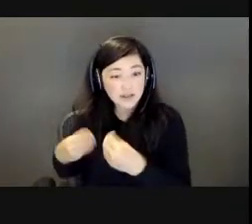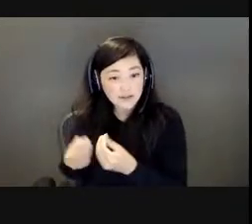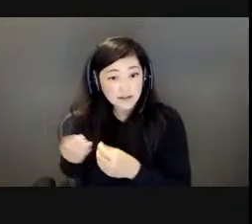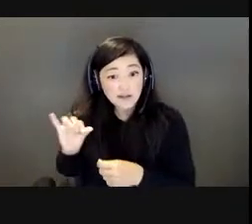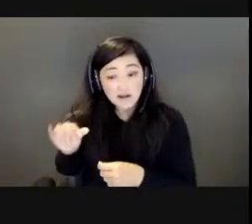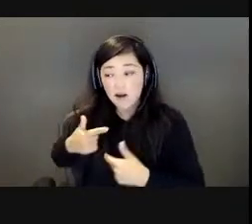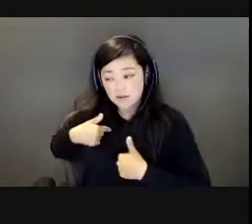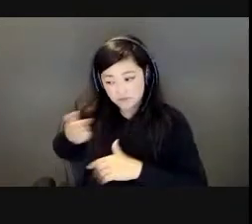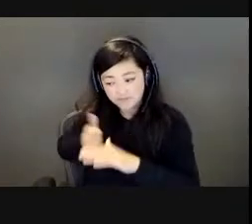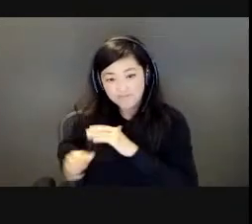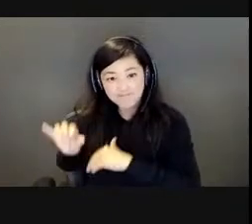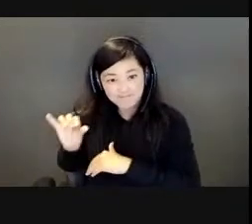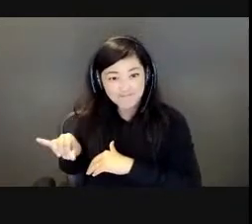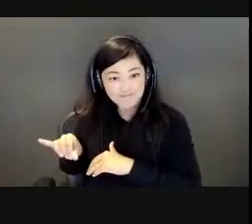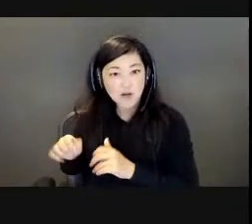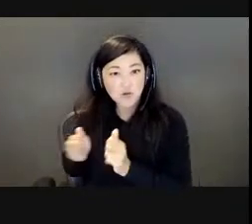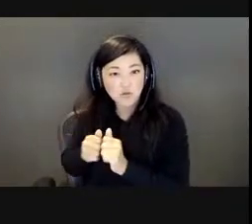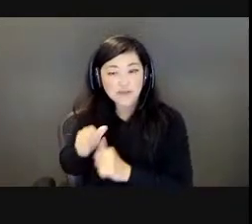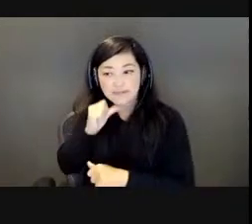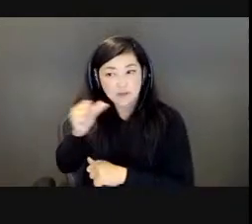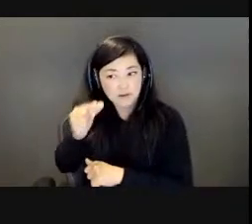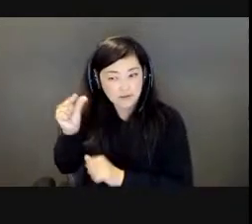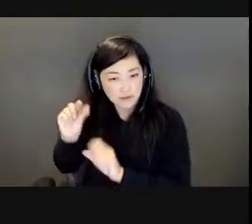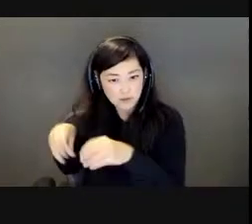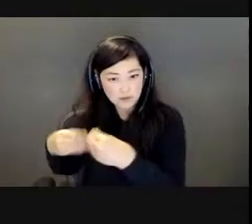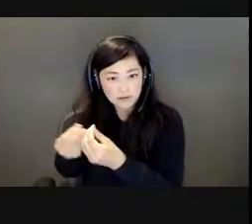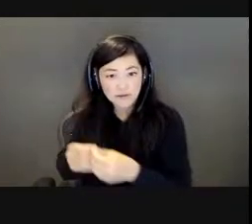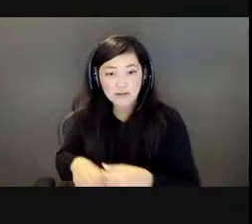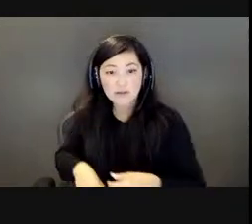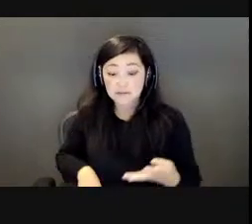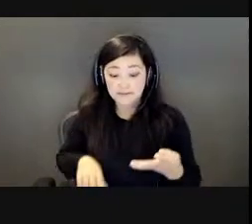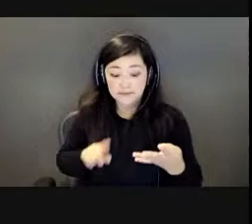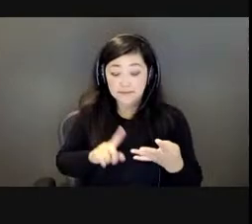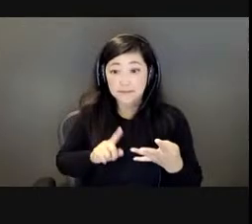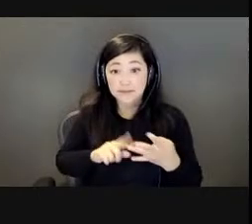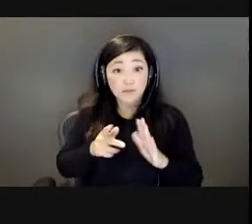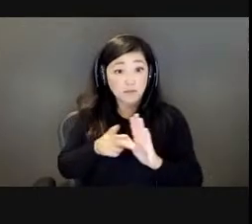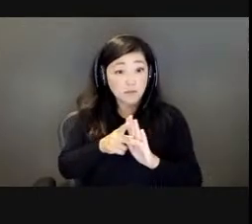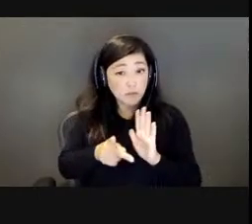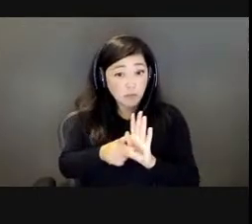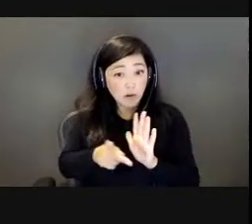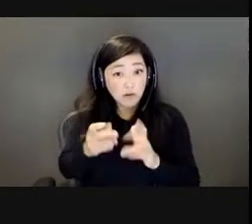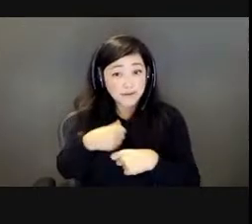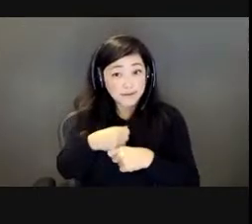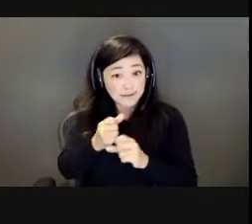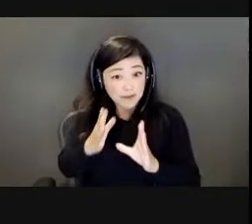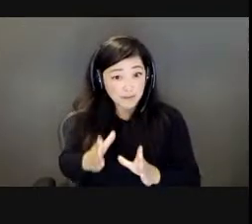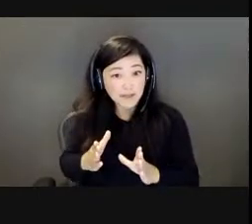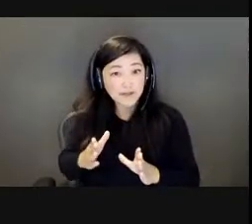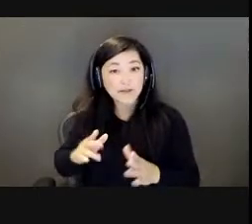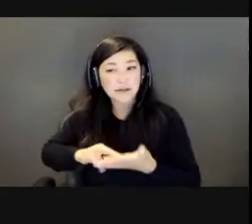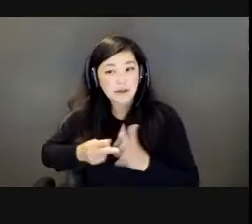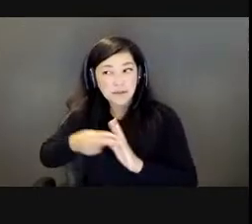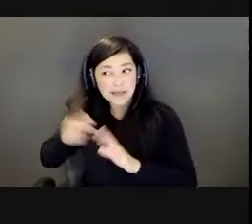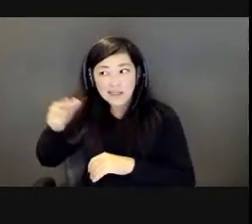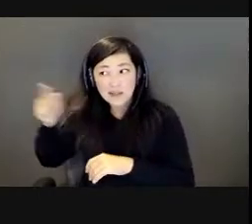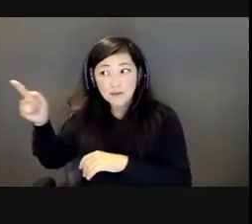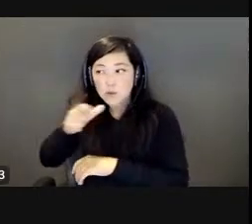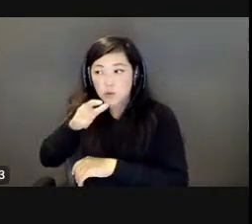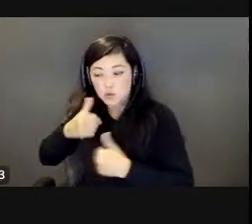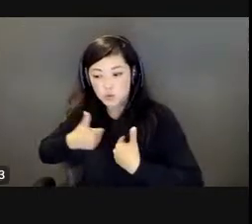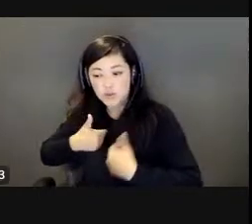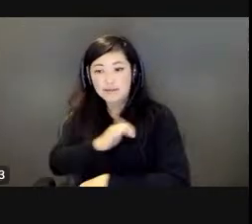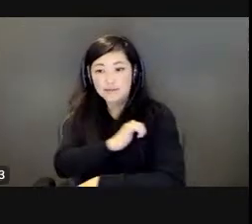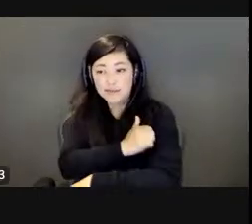non-government organizations. The stakeholder categories include policymakers, government bodies, and authorities with jurisdiction in a couple